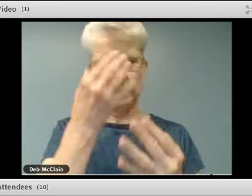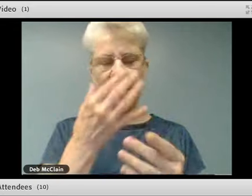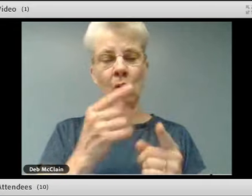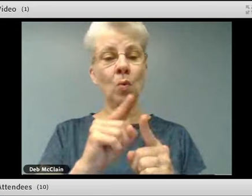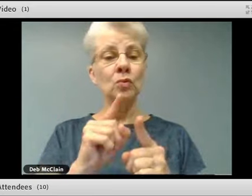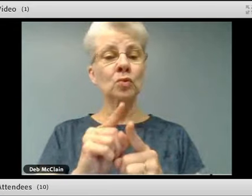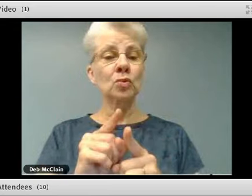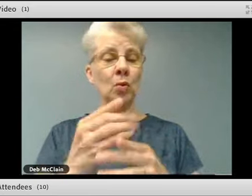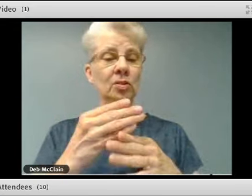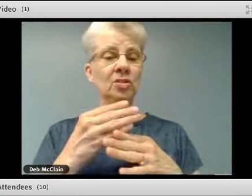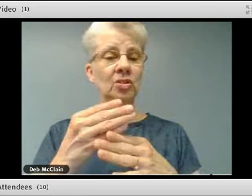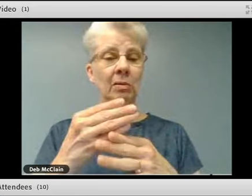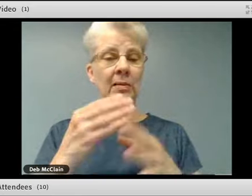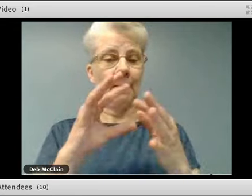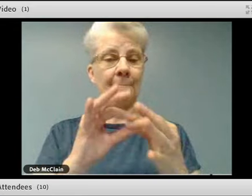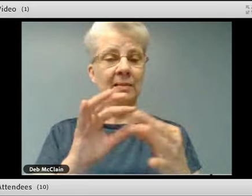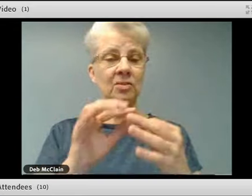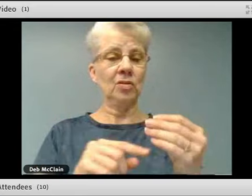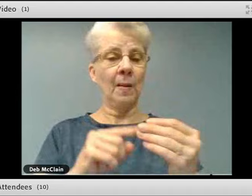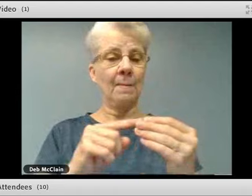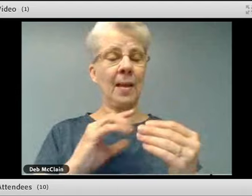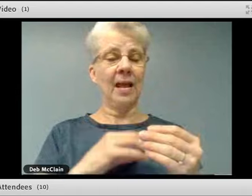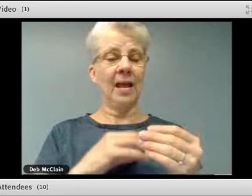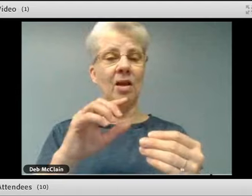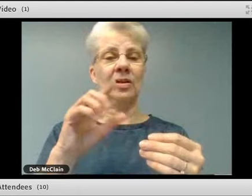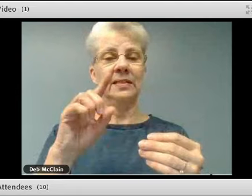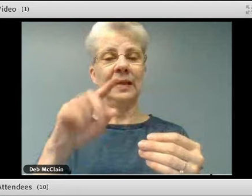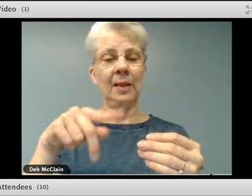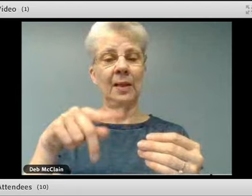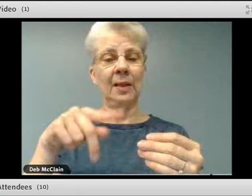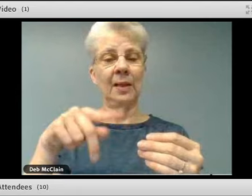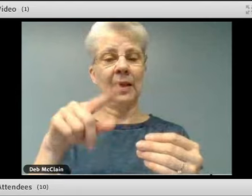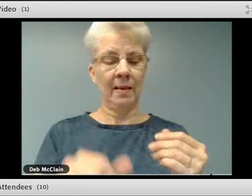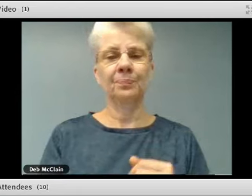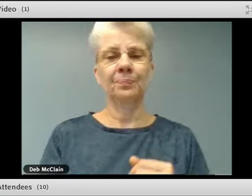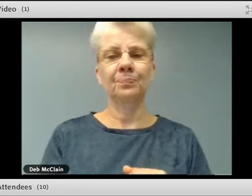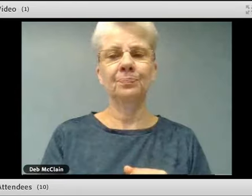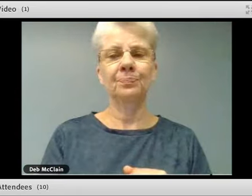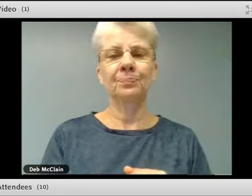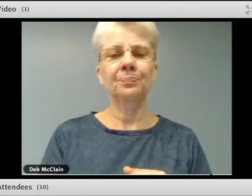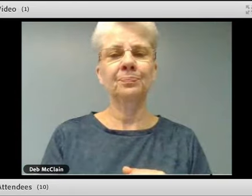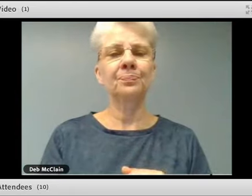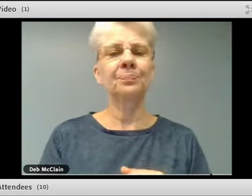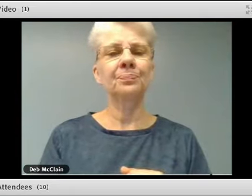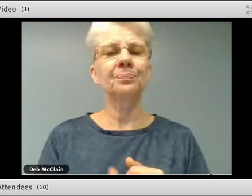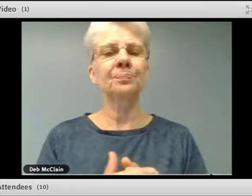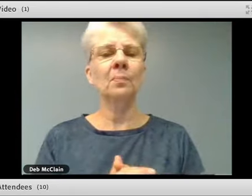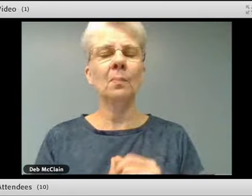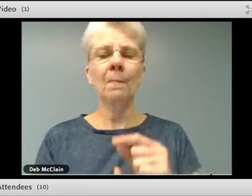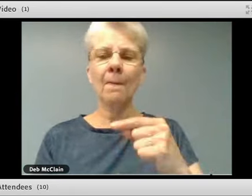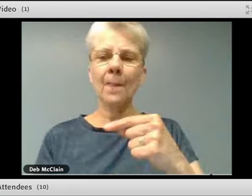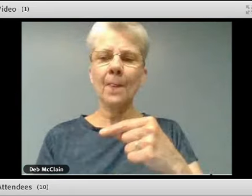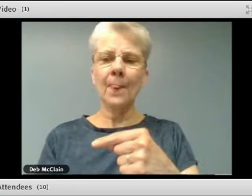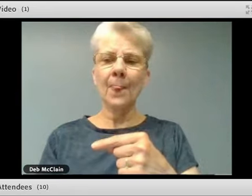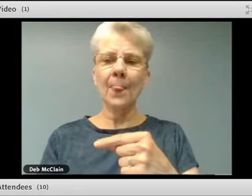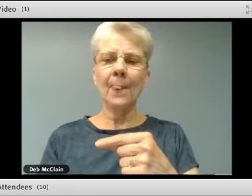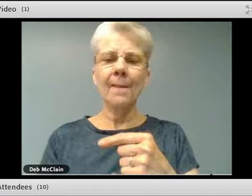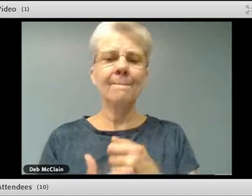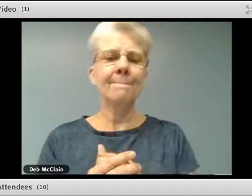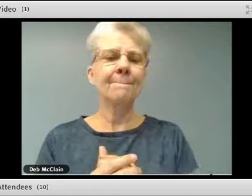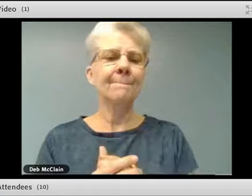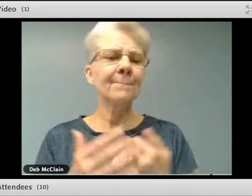the message about DPLA as a resource. So how can you use